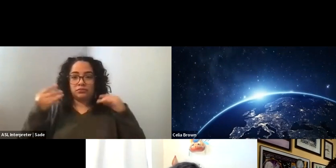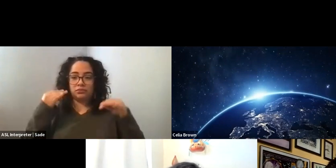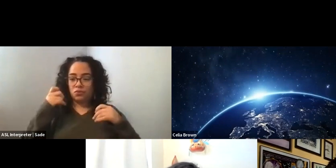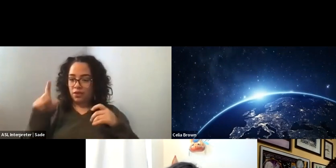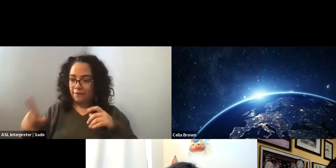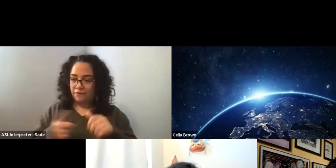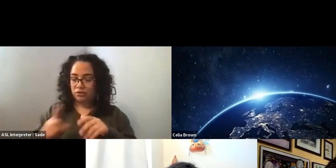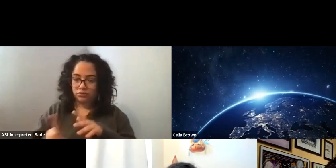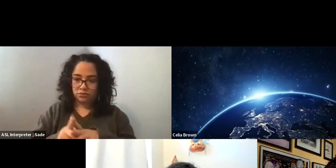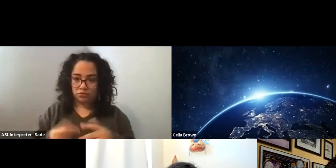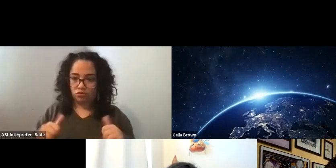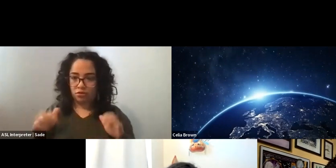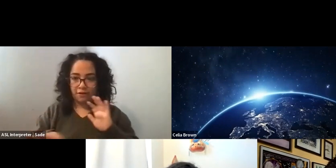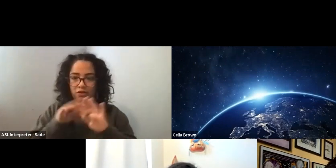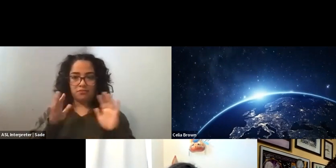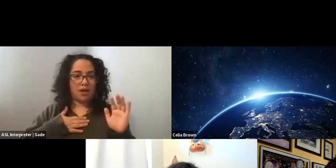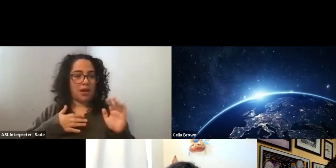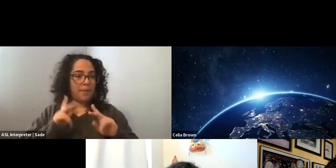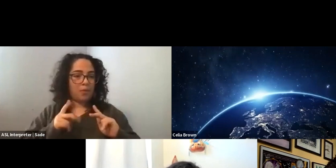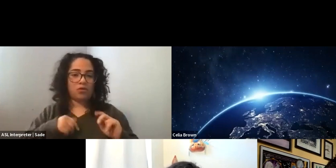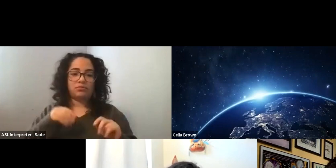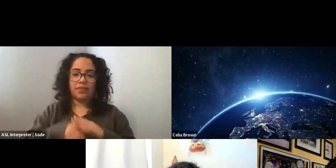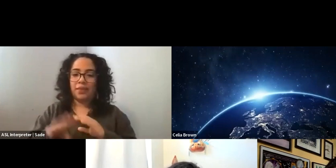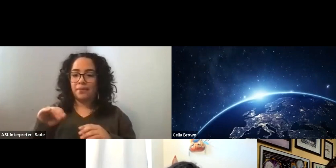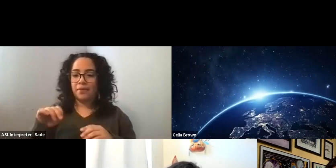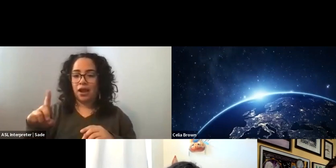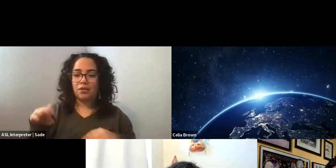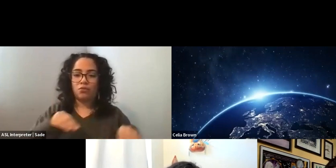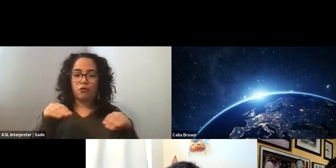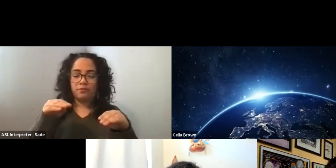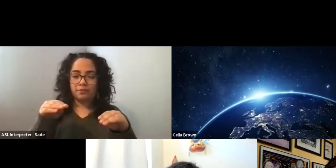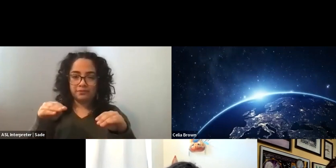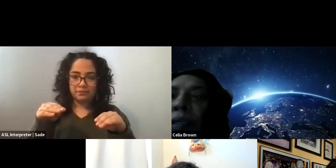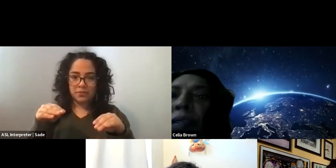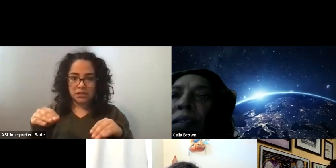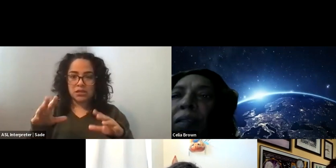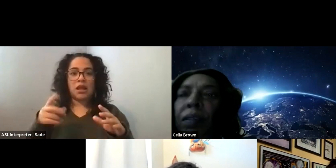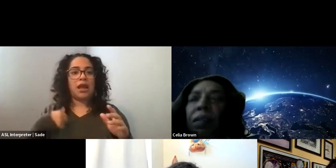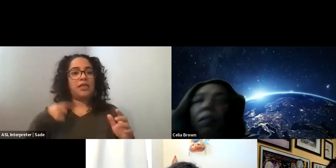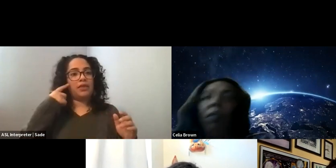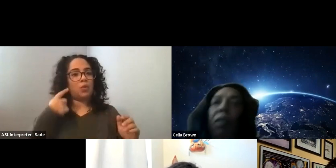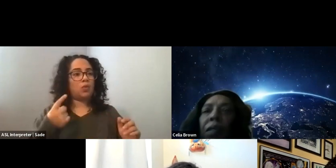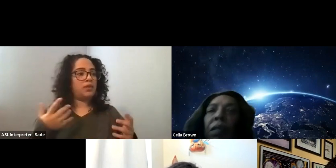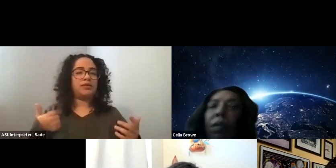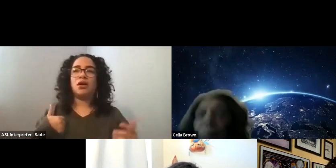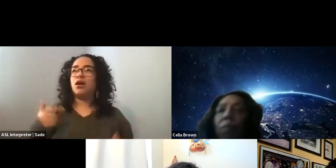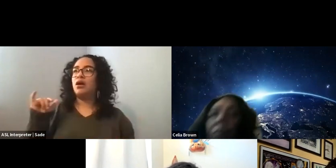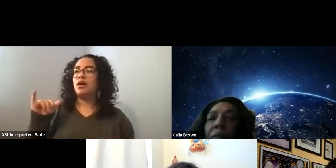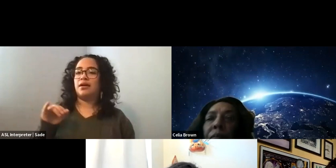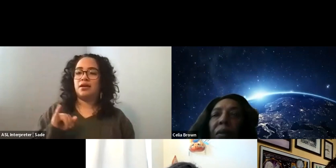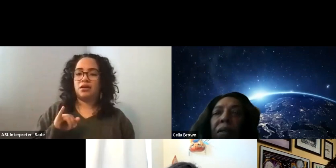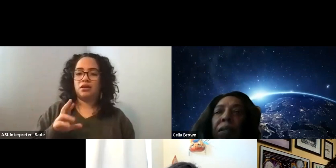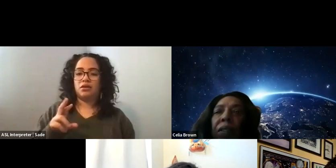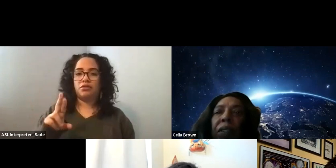first find my people in the MAD movement, I think one of the things that the Icarus Project